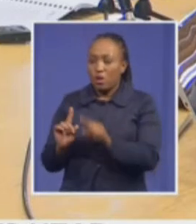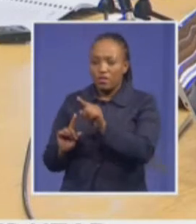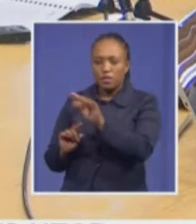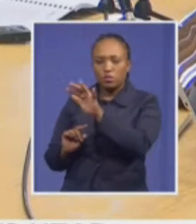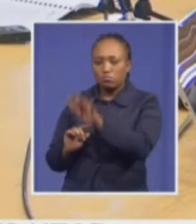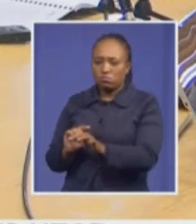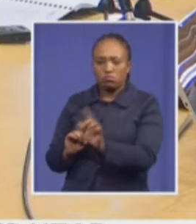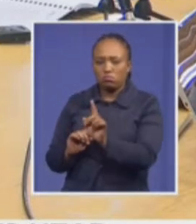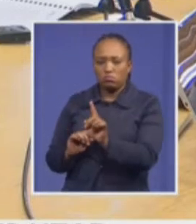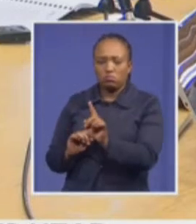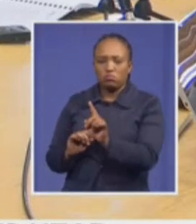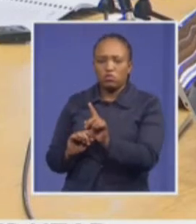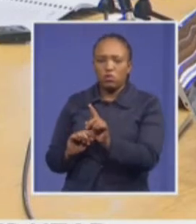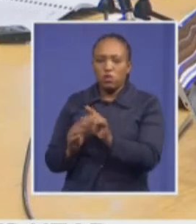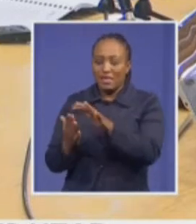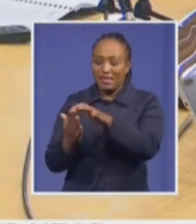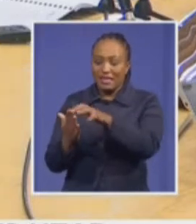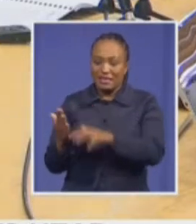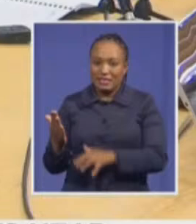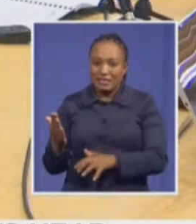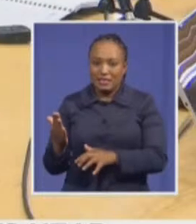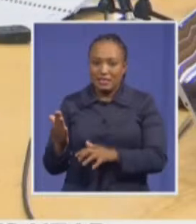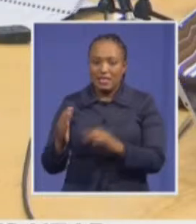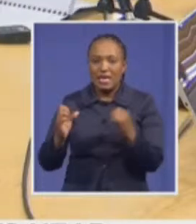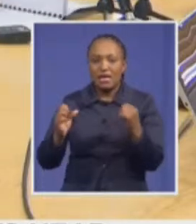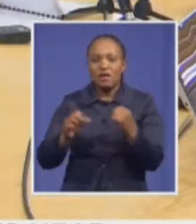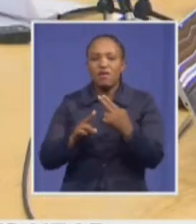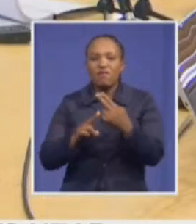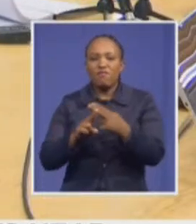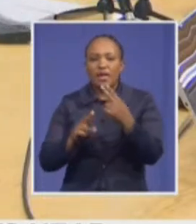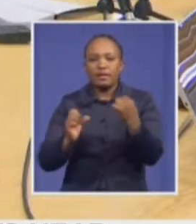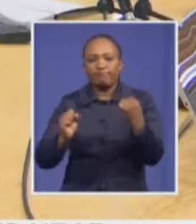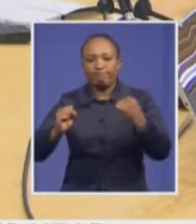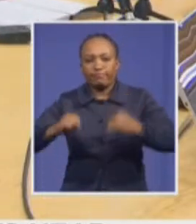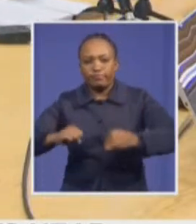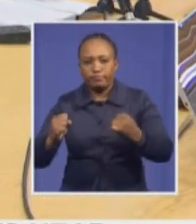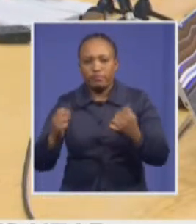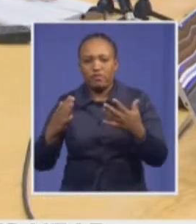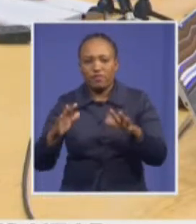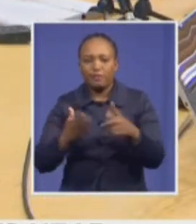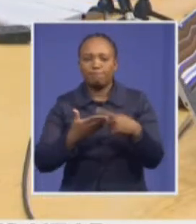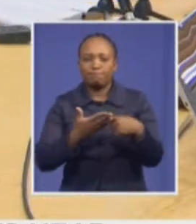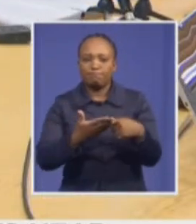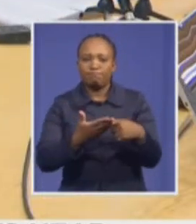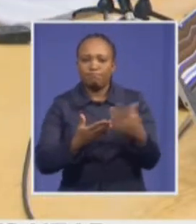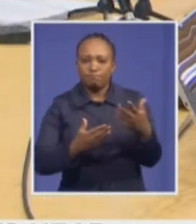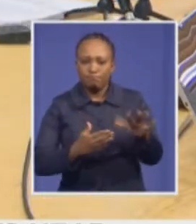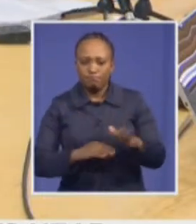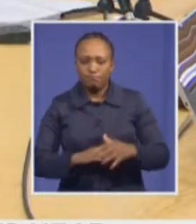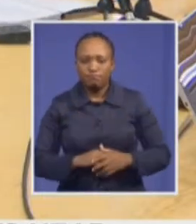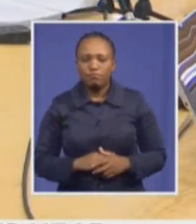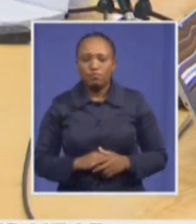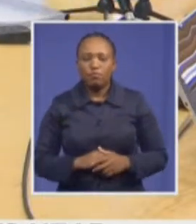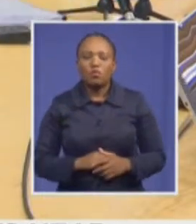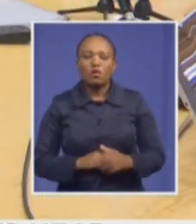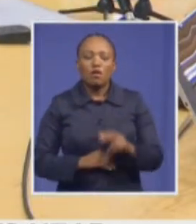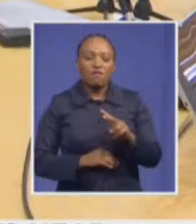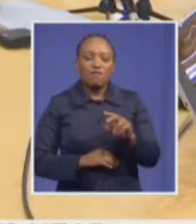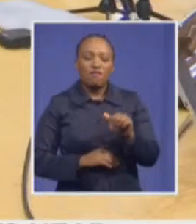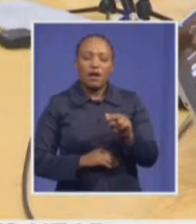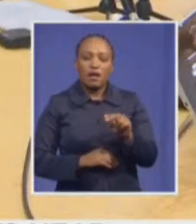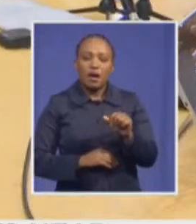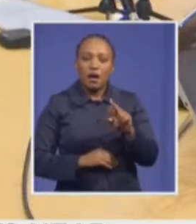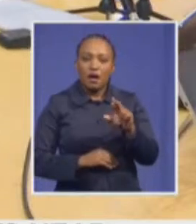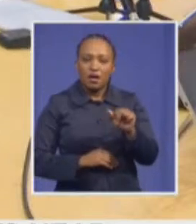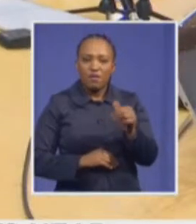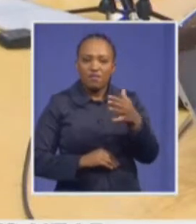sort of final settlement that has been discussed. So I'm saying Mr. Vanaka is taking efforts leading up to the breach. So